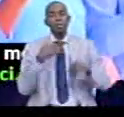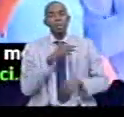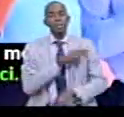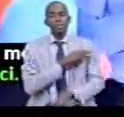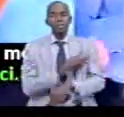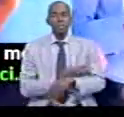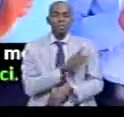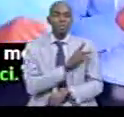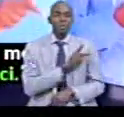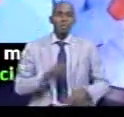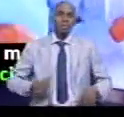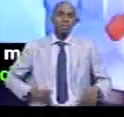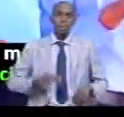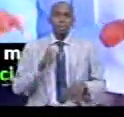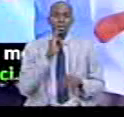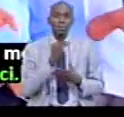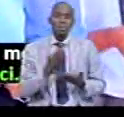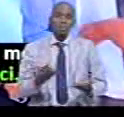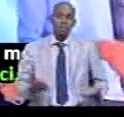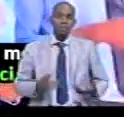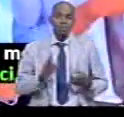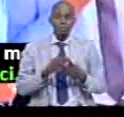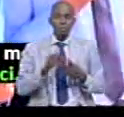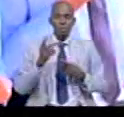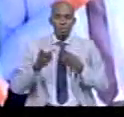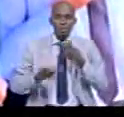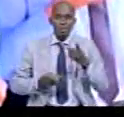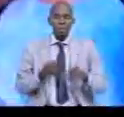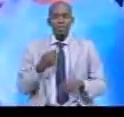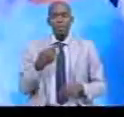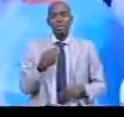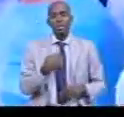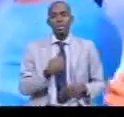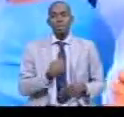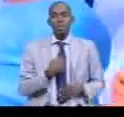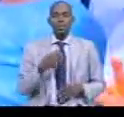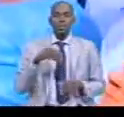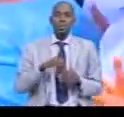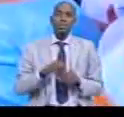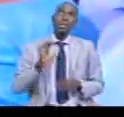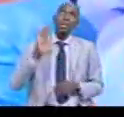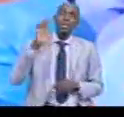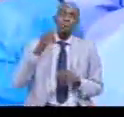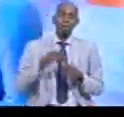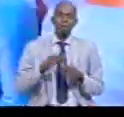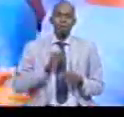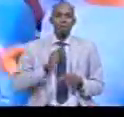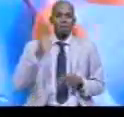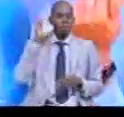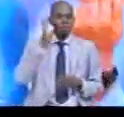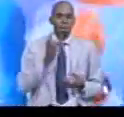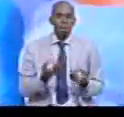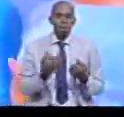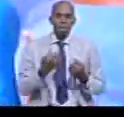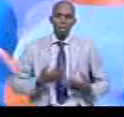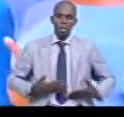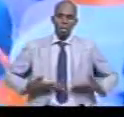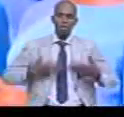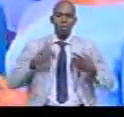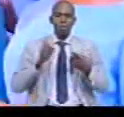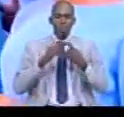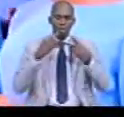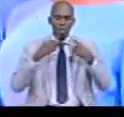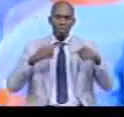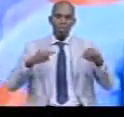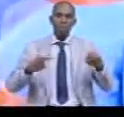mighty King is here to visit me. In your name I'll come alive to